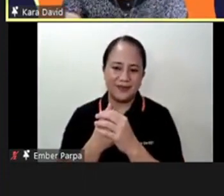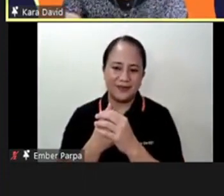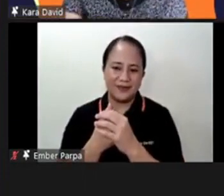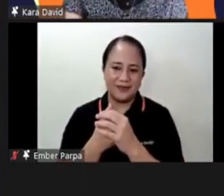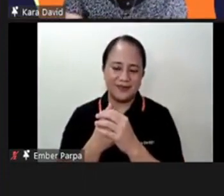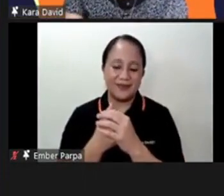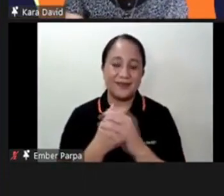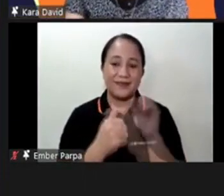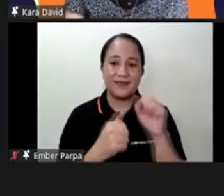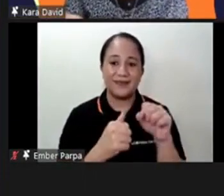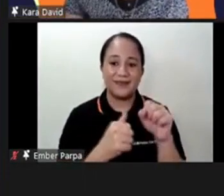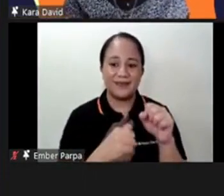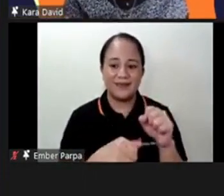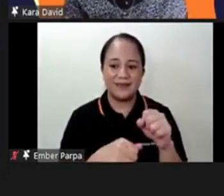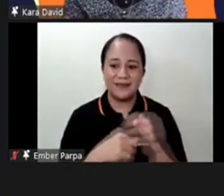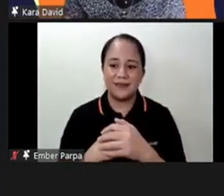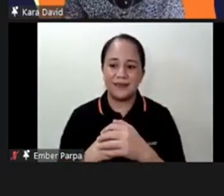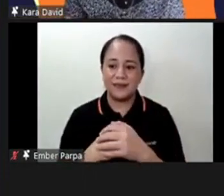Yes.